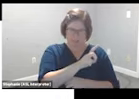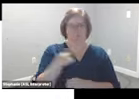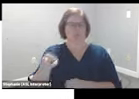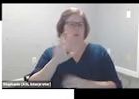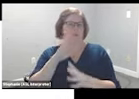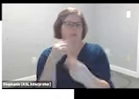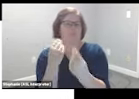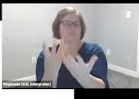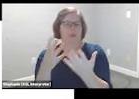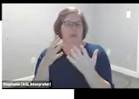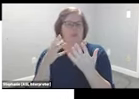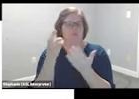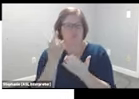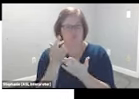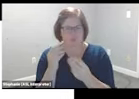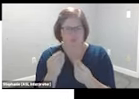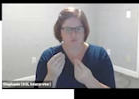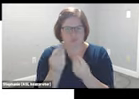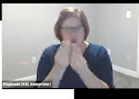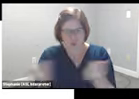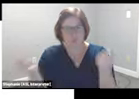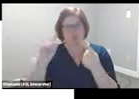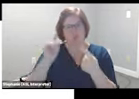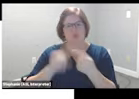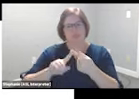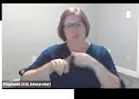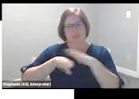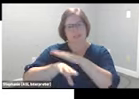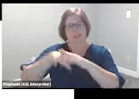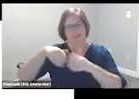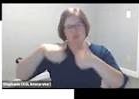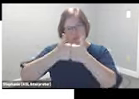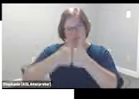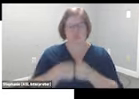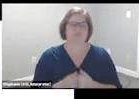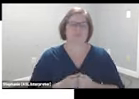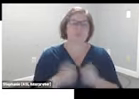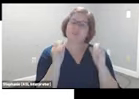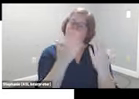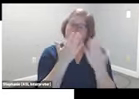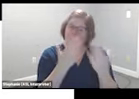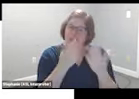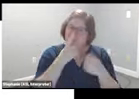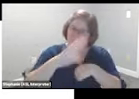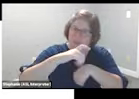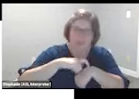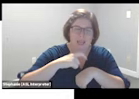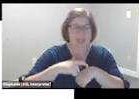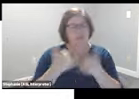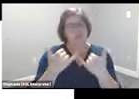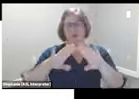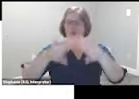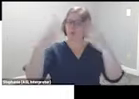solutions to accessibility challenges in the STEM space. Thank you very much for listening to me today. Happy to take any questions if